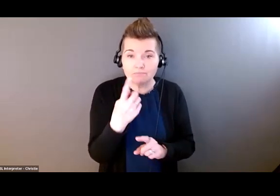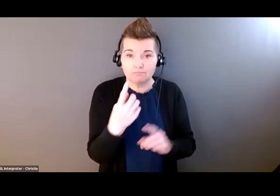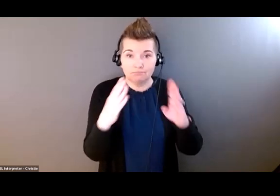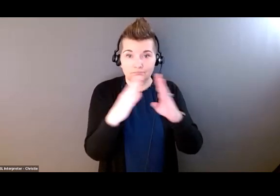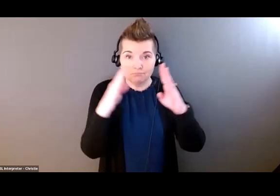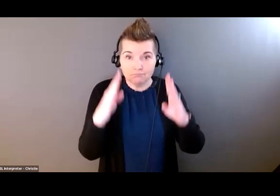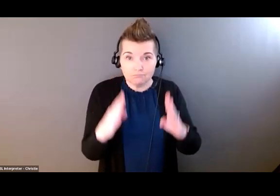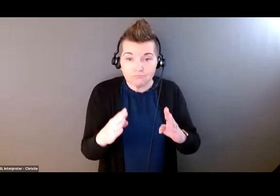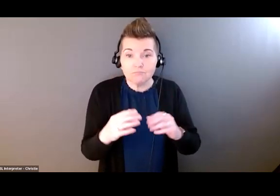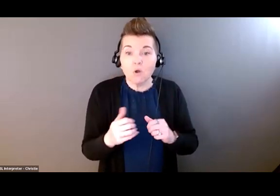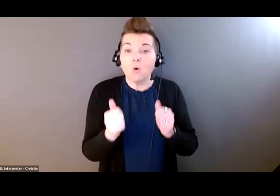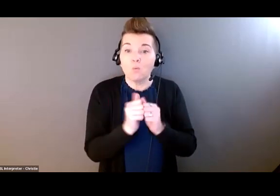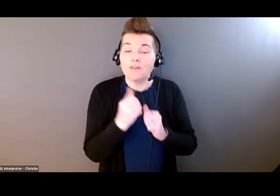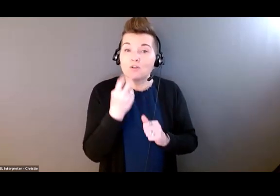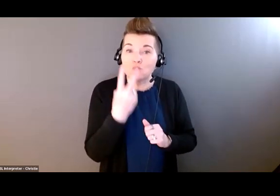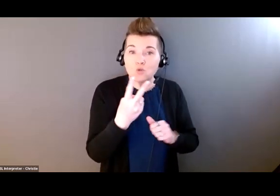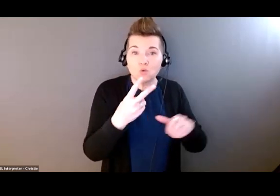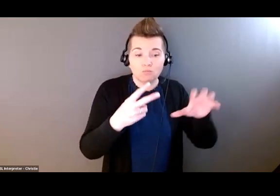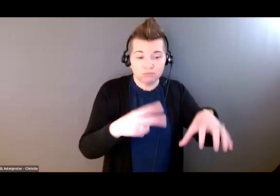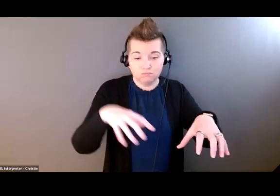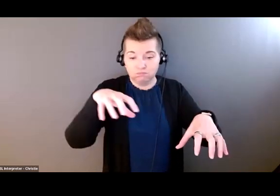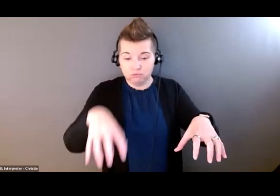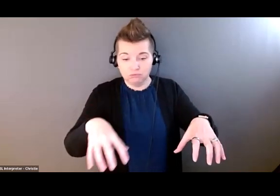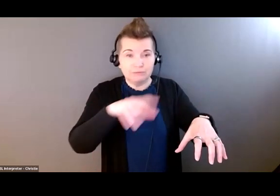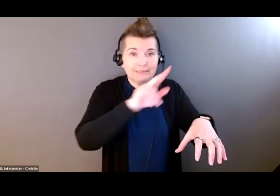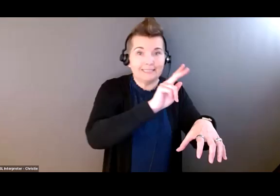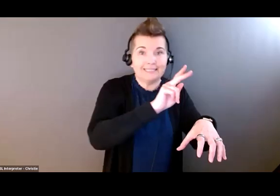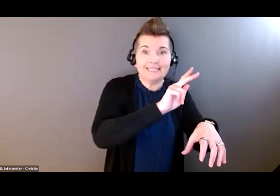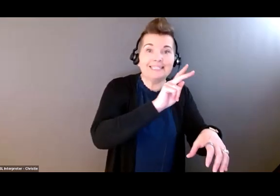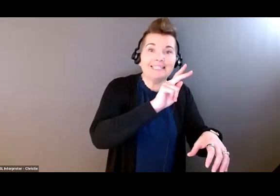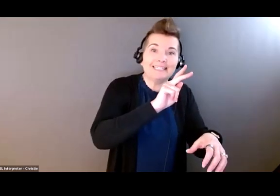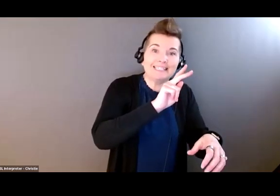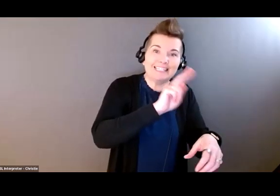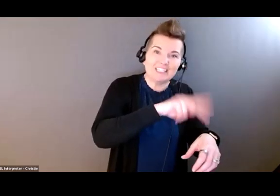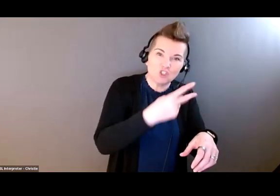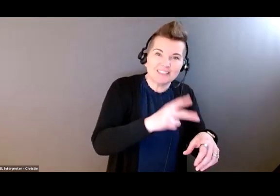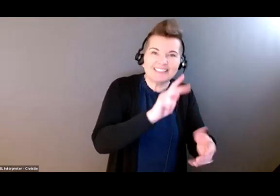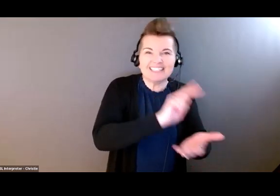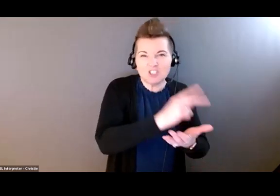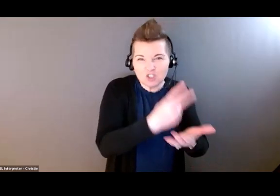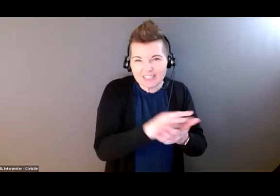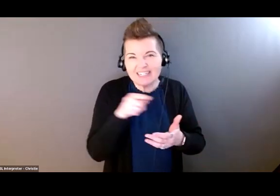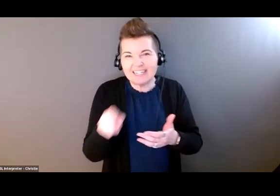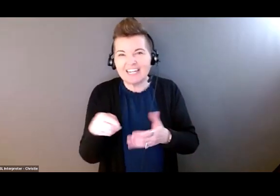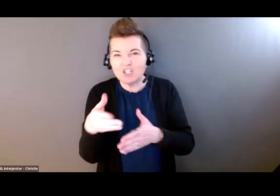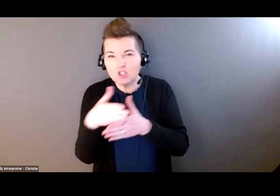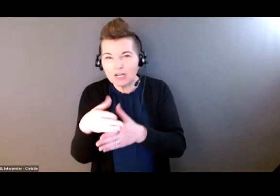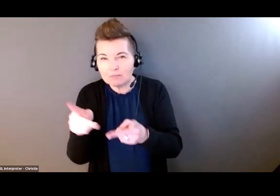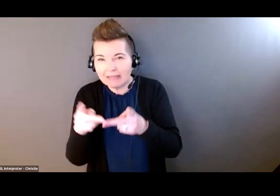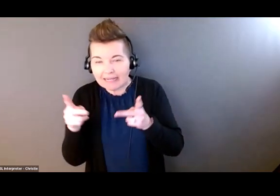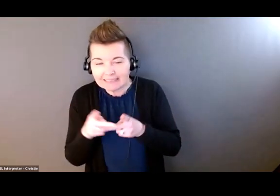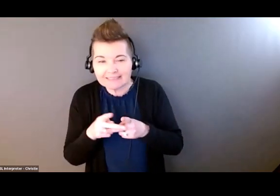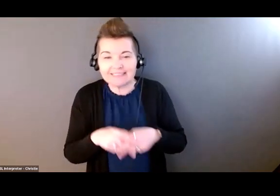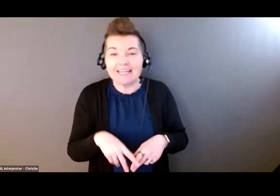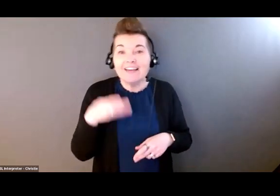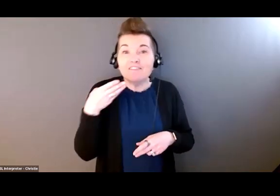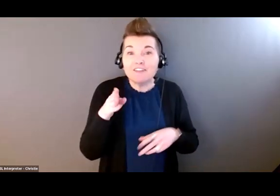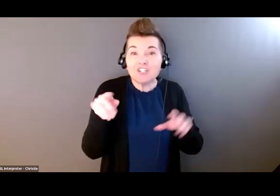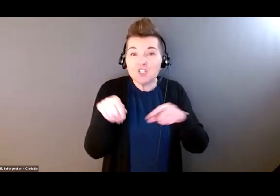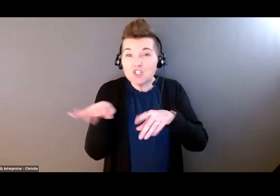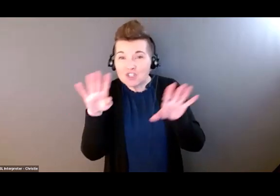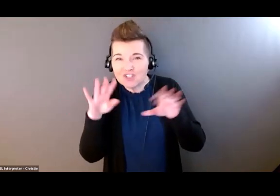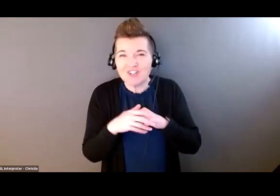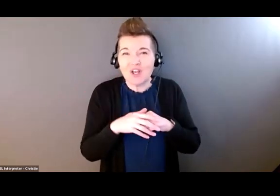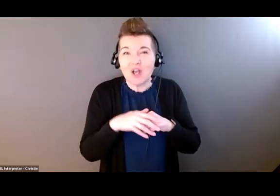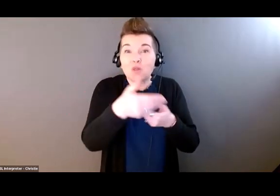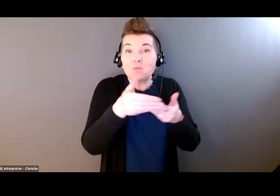situated in a really nice little neighborhood. It's a house with 2 common spaces, a kitchen, a fish tank, a